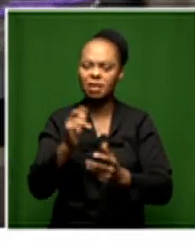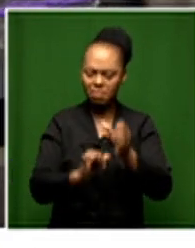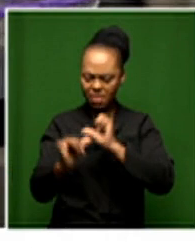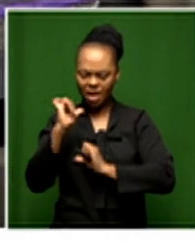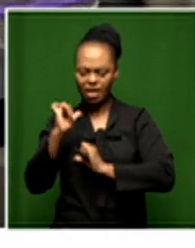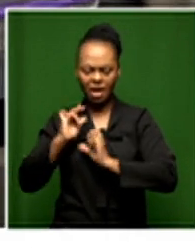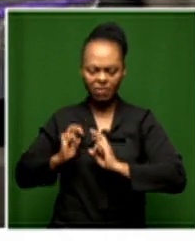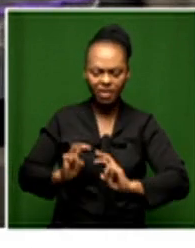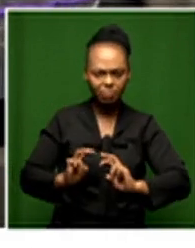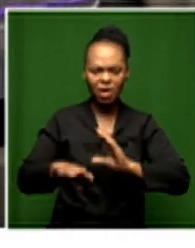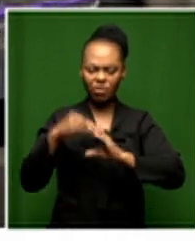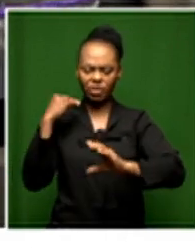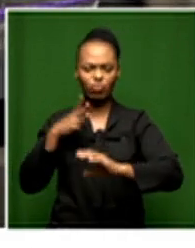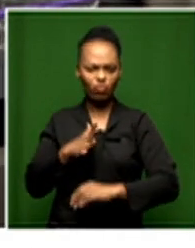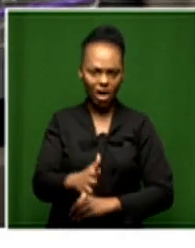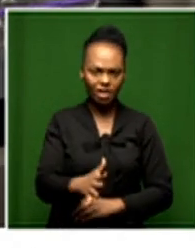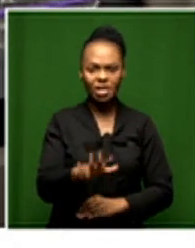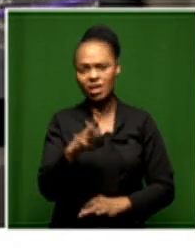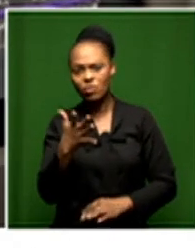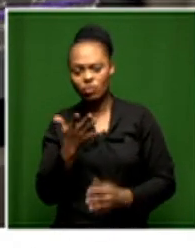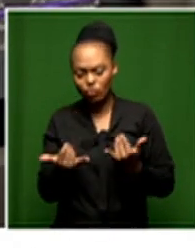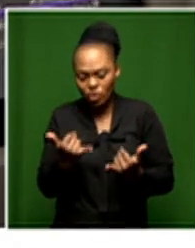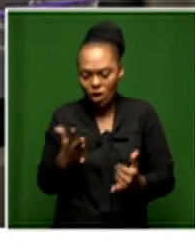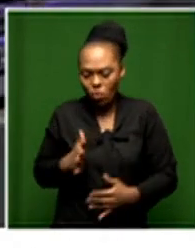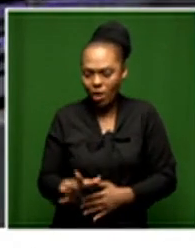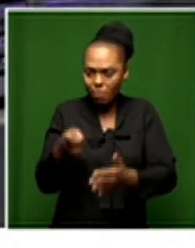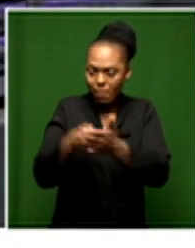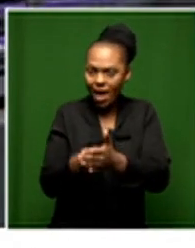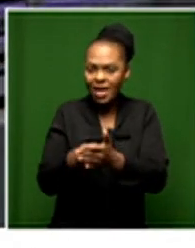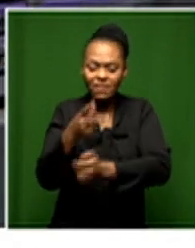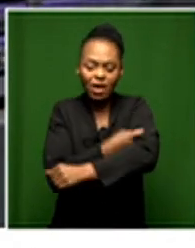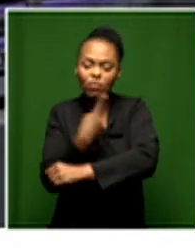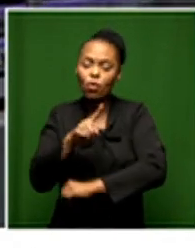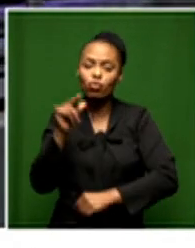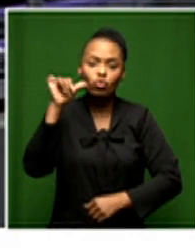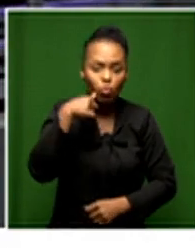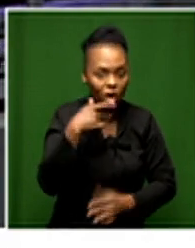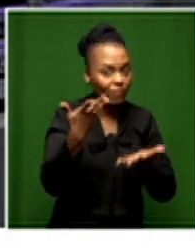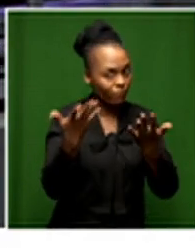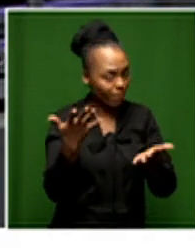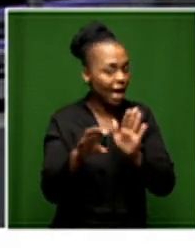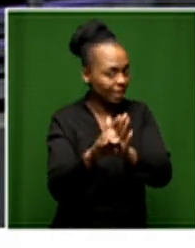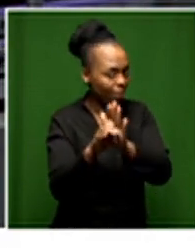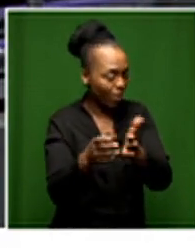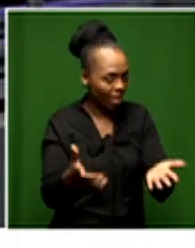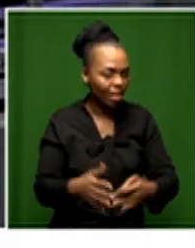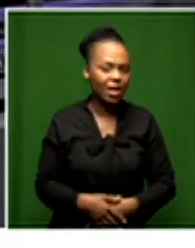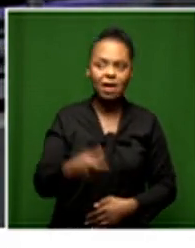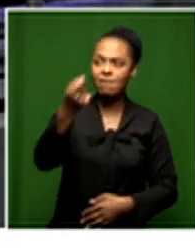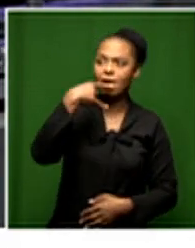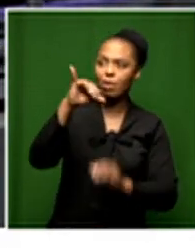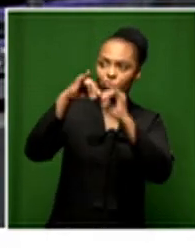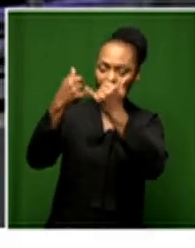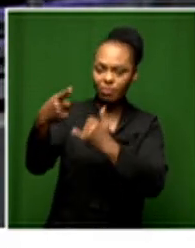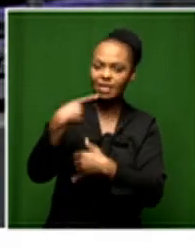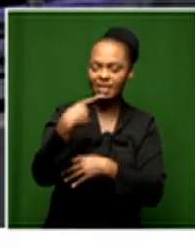And well, if you want today to buy a vaccine for tomorrow, let's say, the pharmaceutical company will say